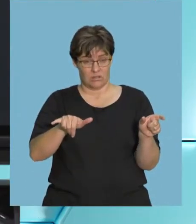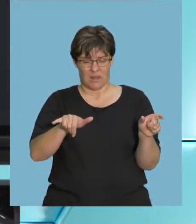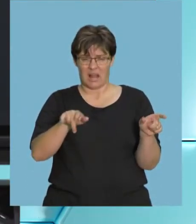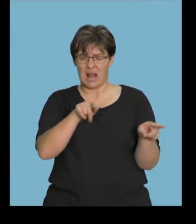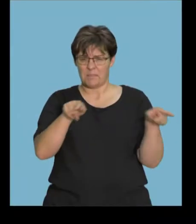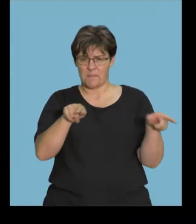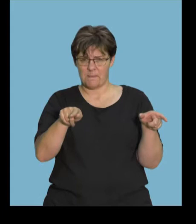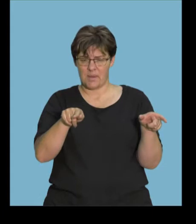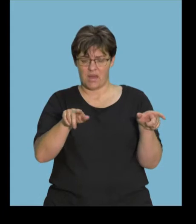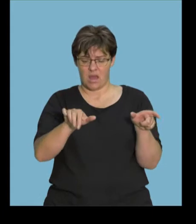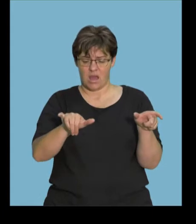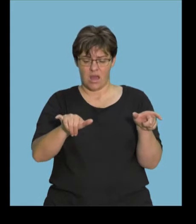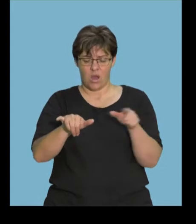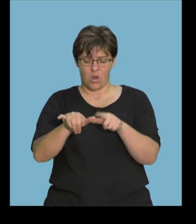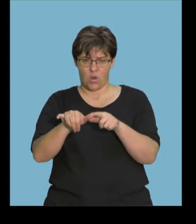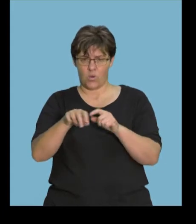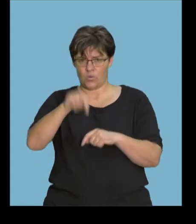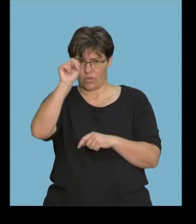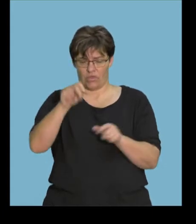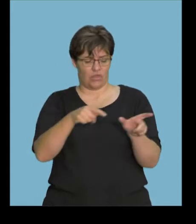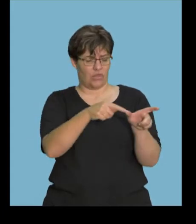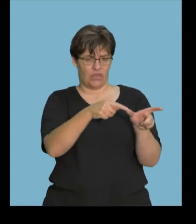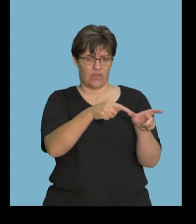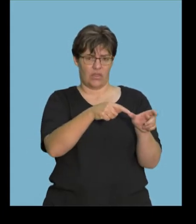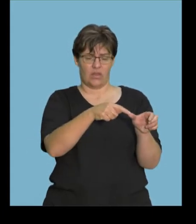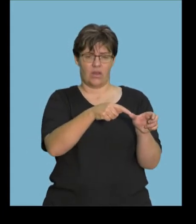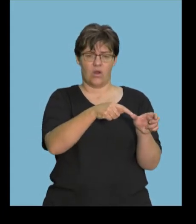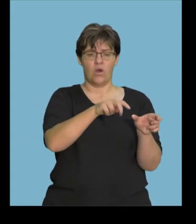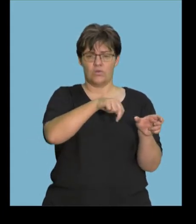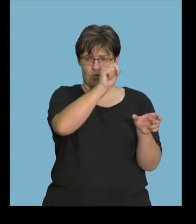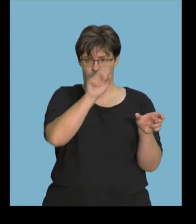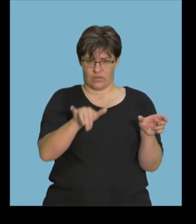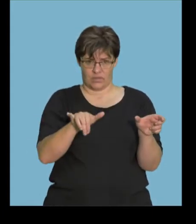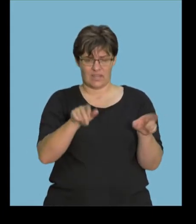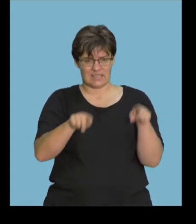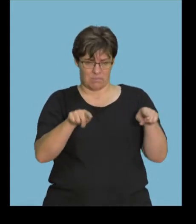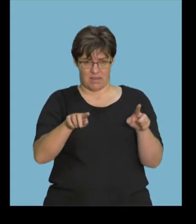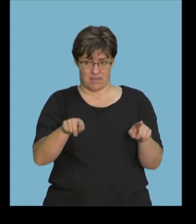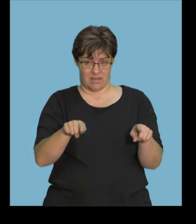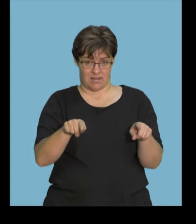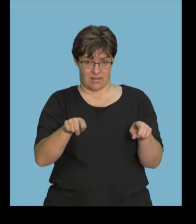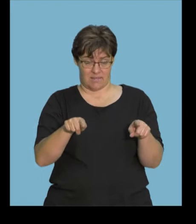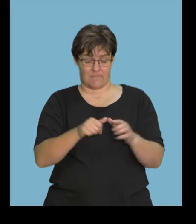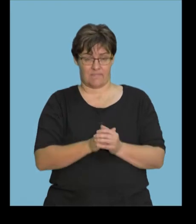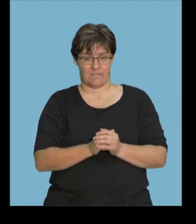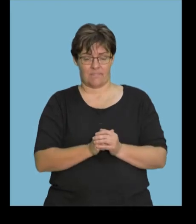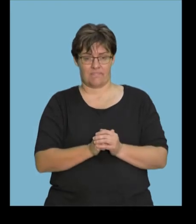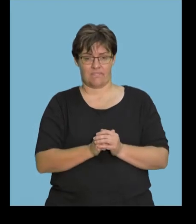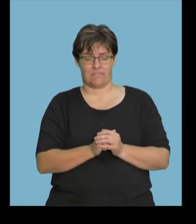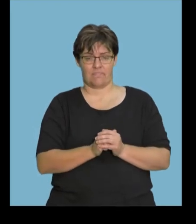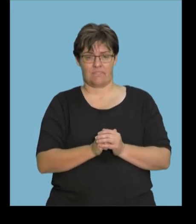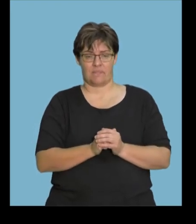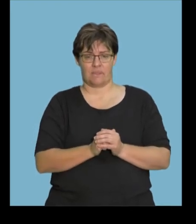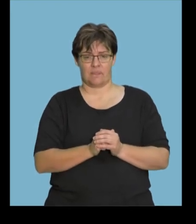we've got two like poles. These are like, okay, or similar poles.